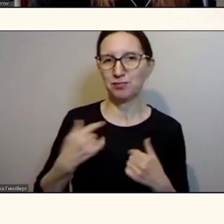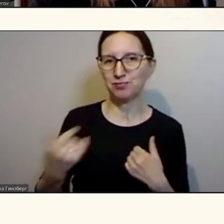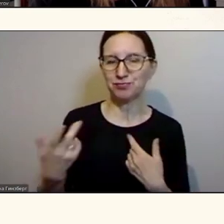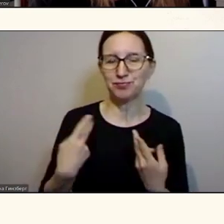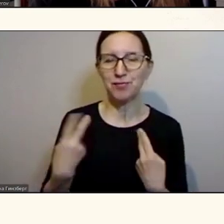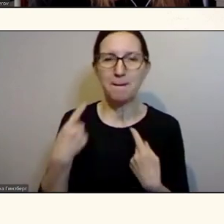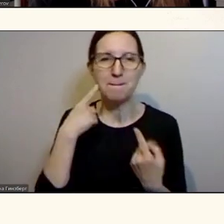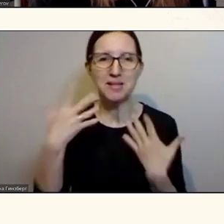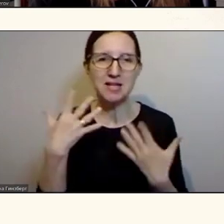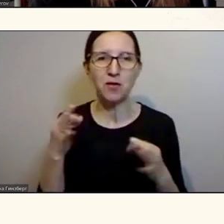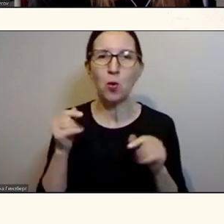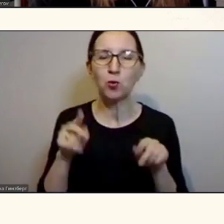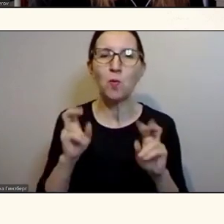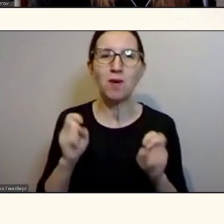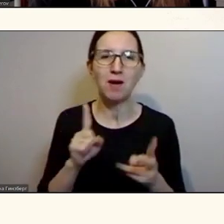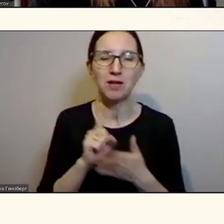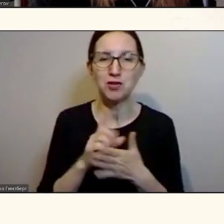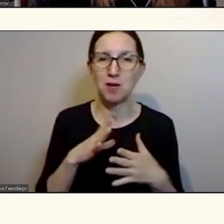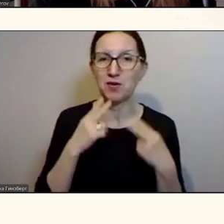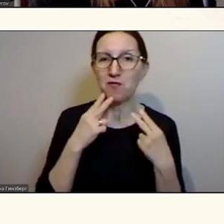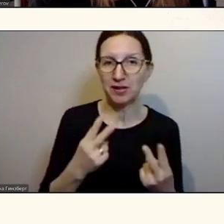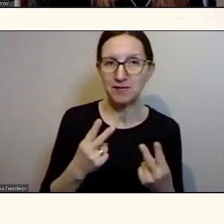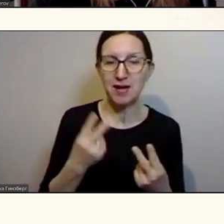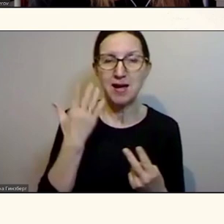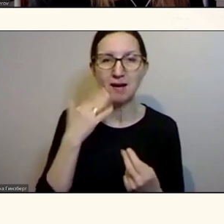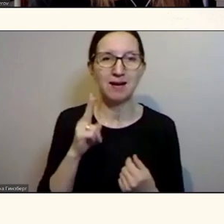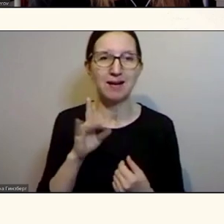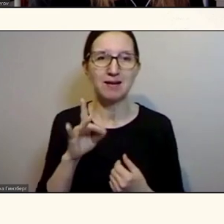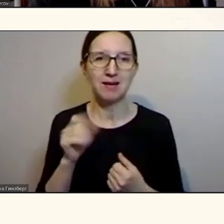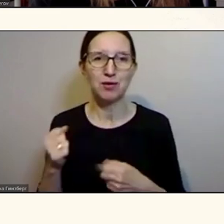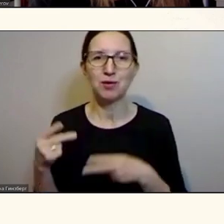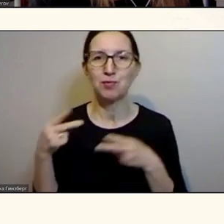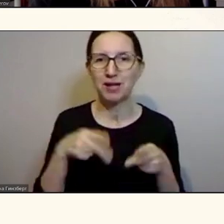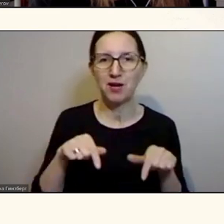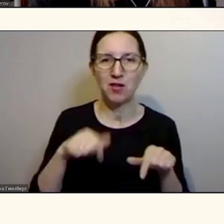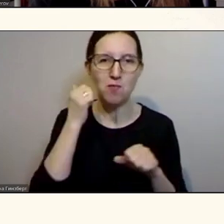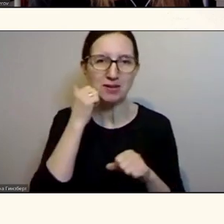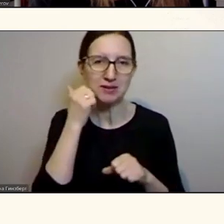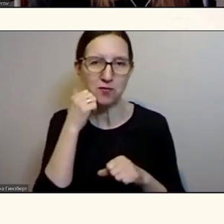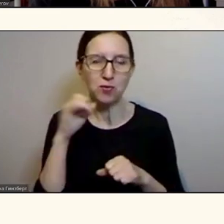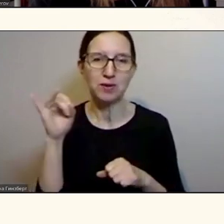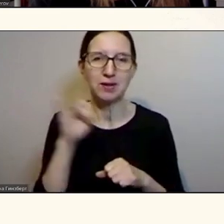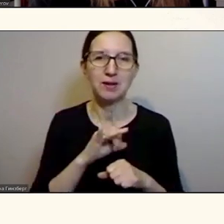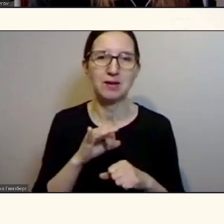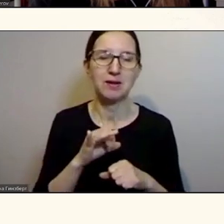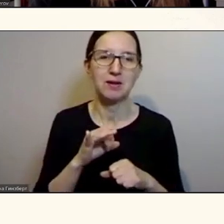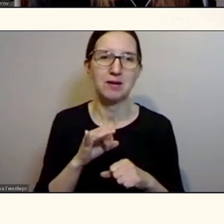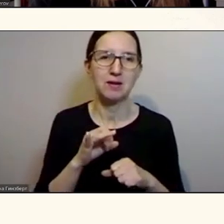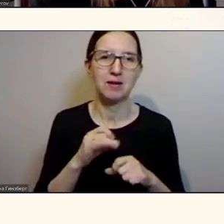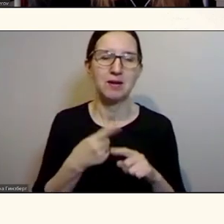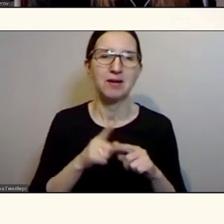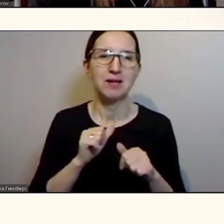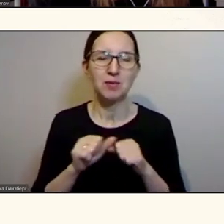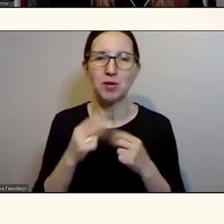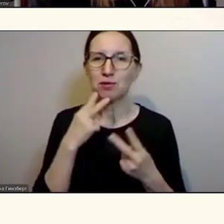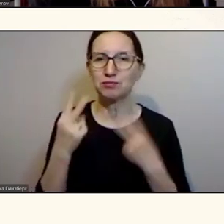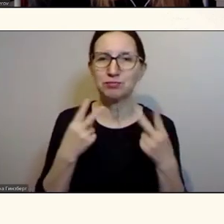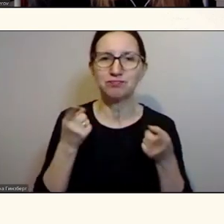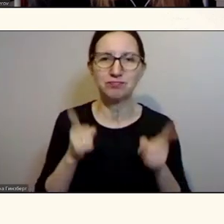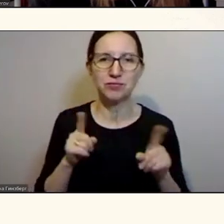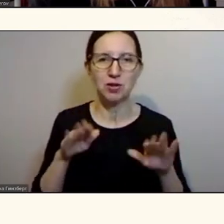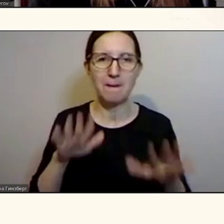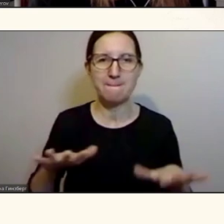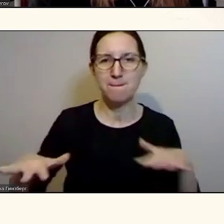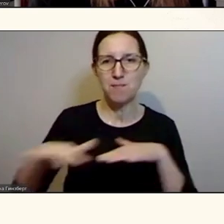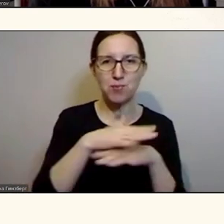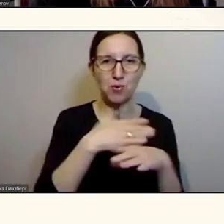different ideas on how this exhibition should look, but after Kira came to Moscow and she took a look